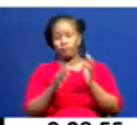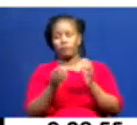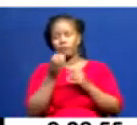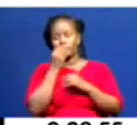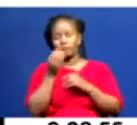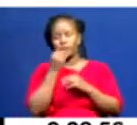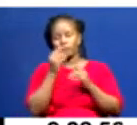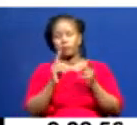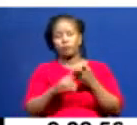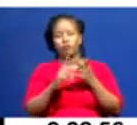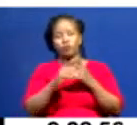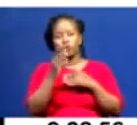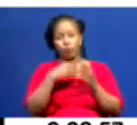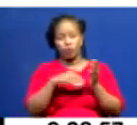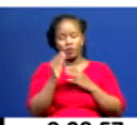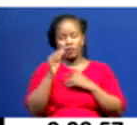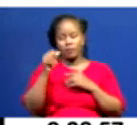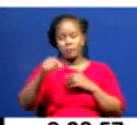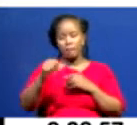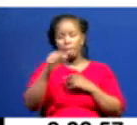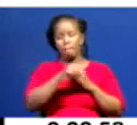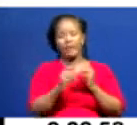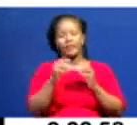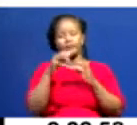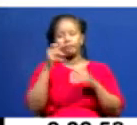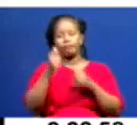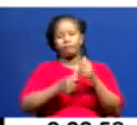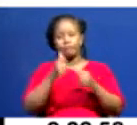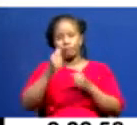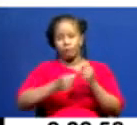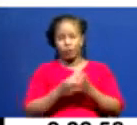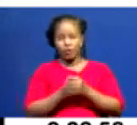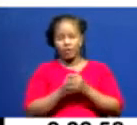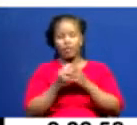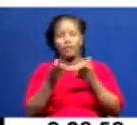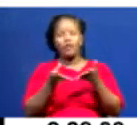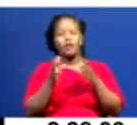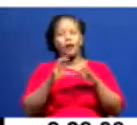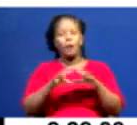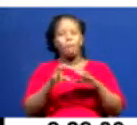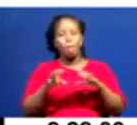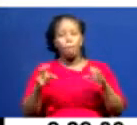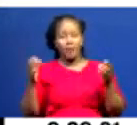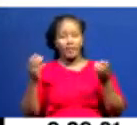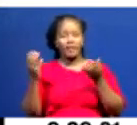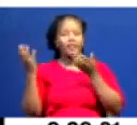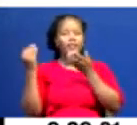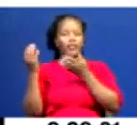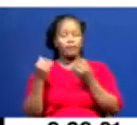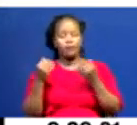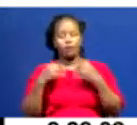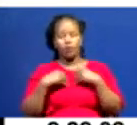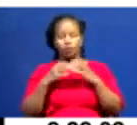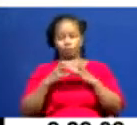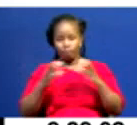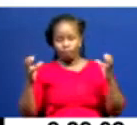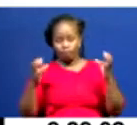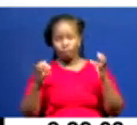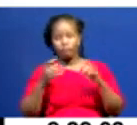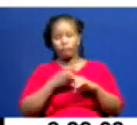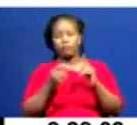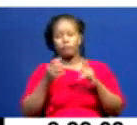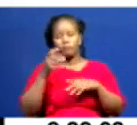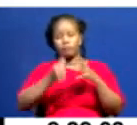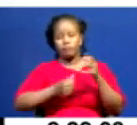selling plant-based milk. Now, the market is expected to heat up following the entry of Ruiru-based milk processor Brookside Dairy,